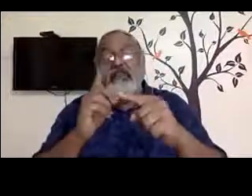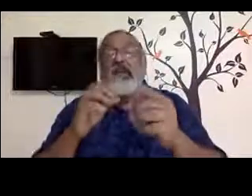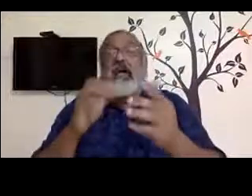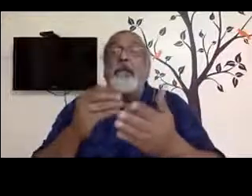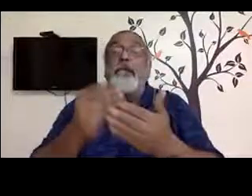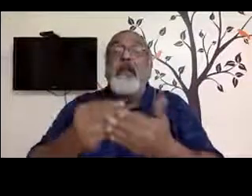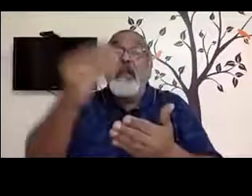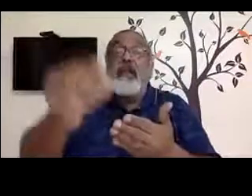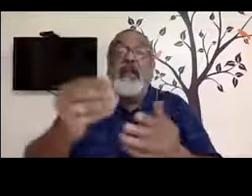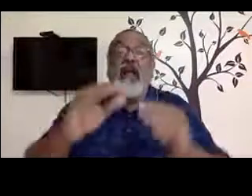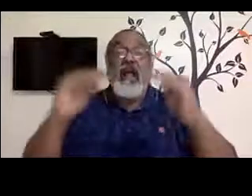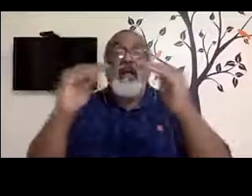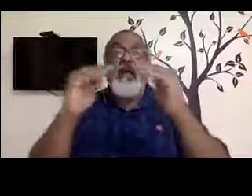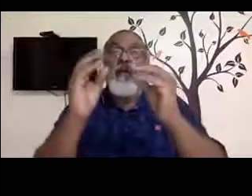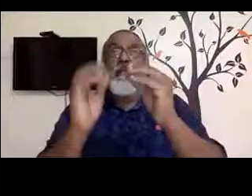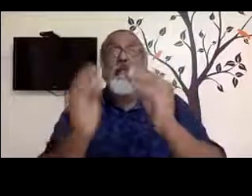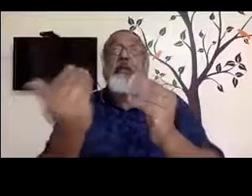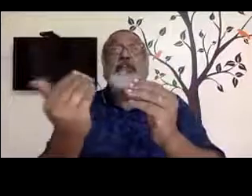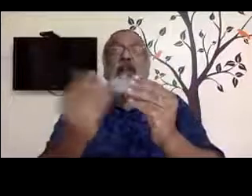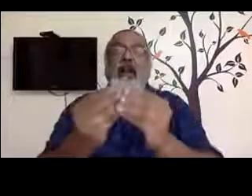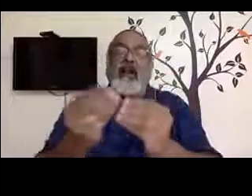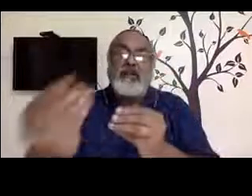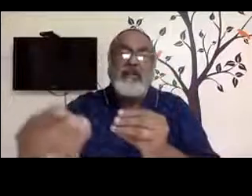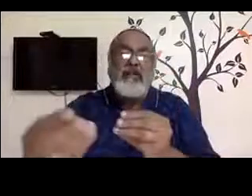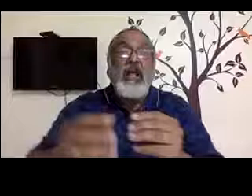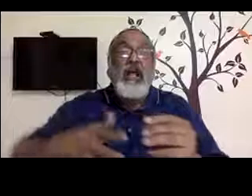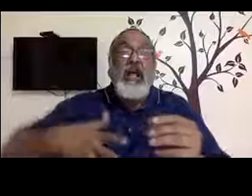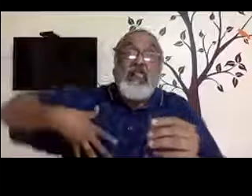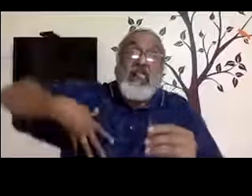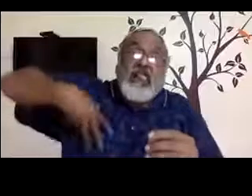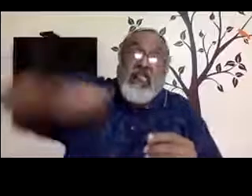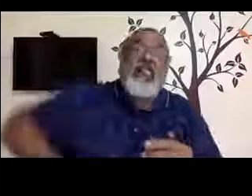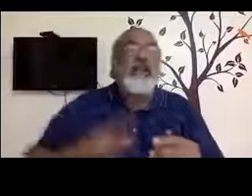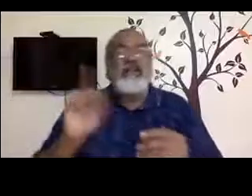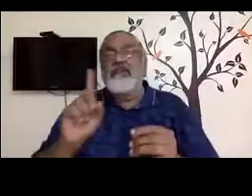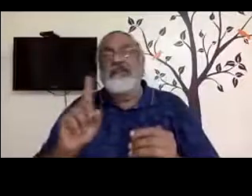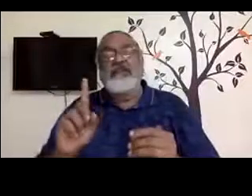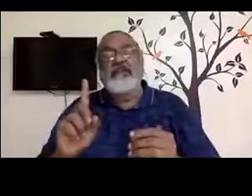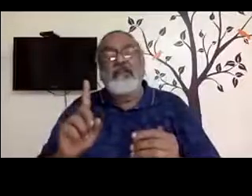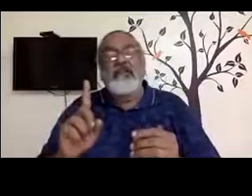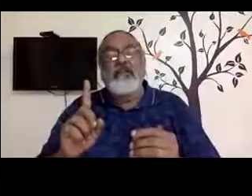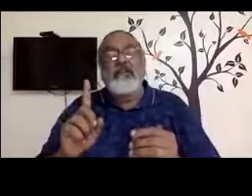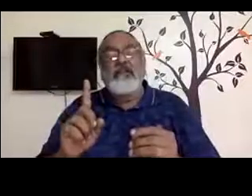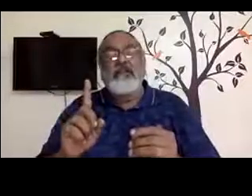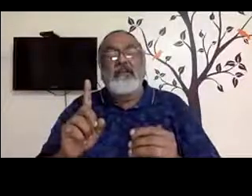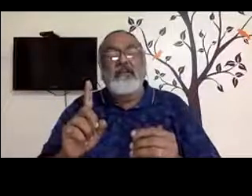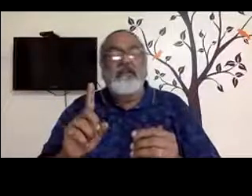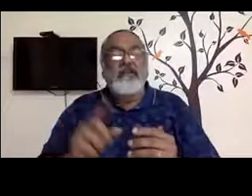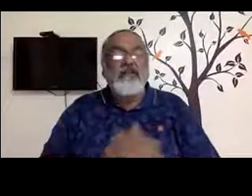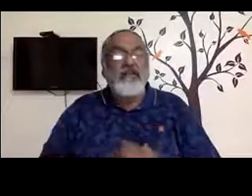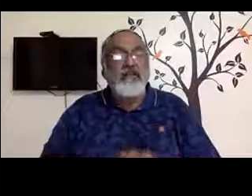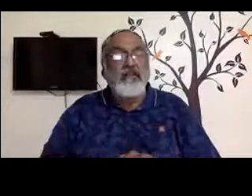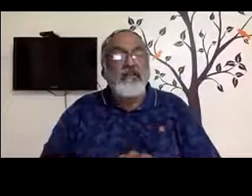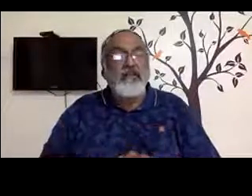making him to make out of pocket expenses. So as a person, I should